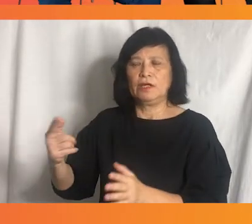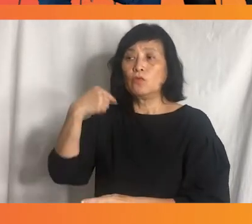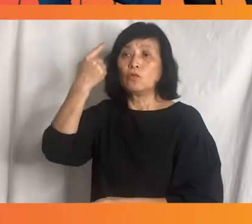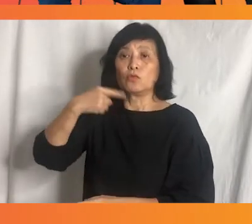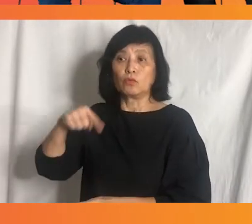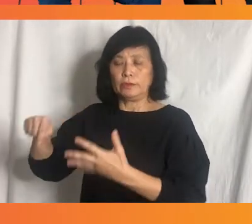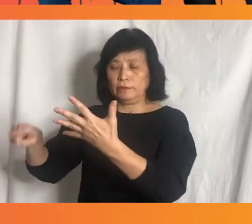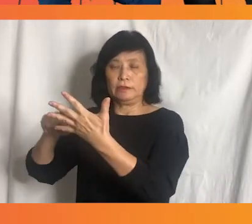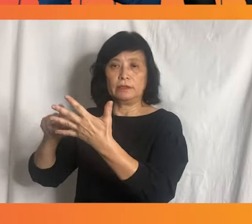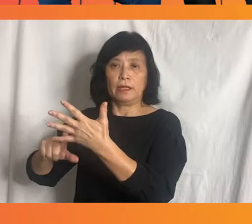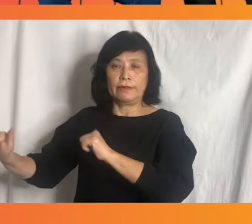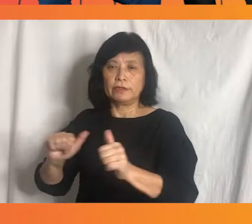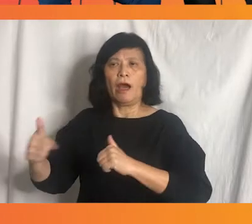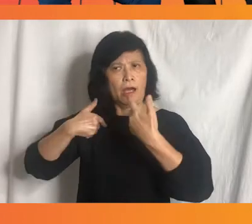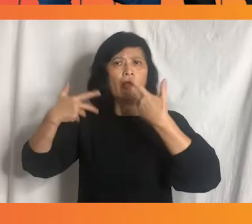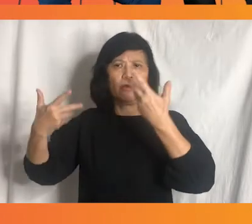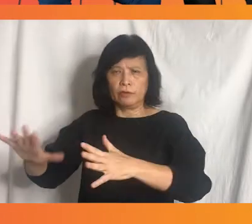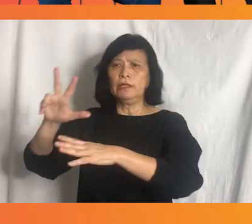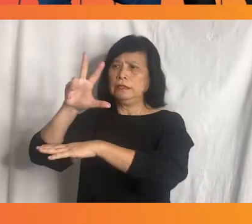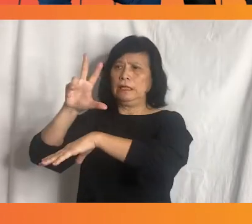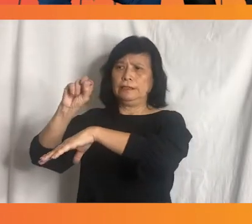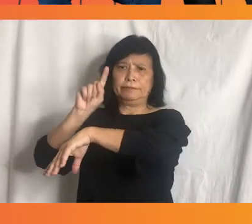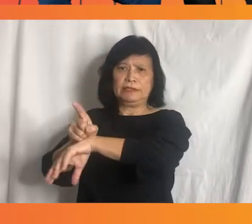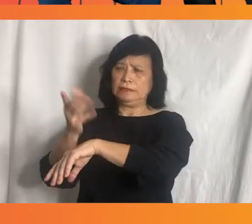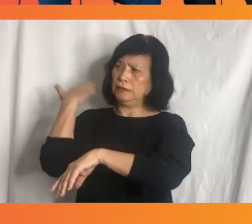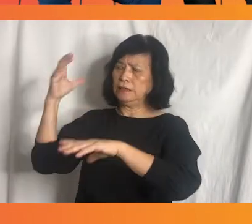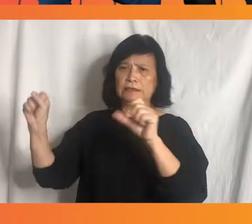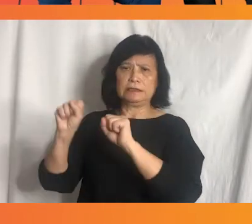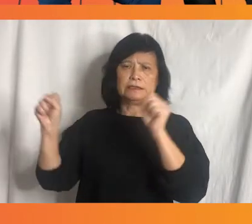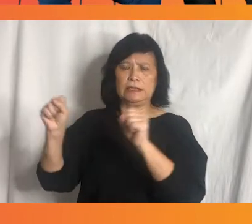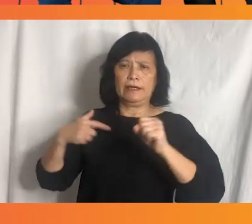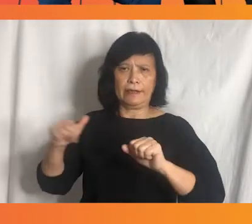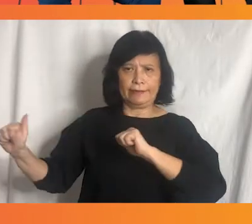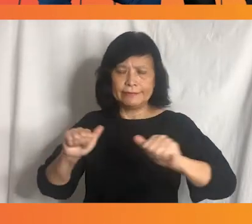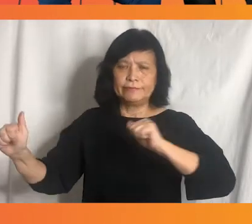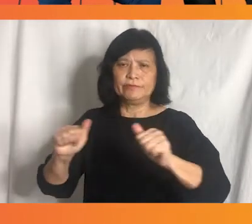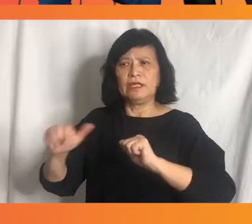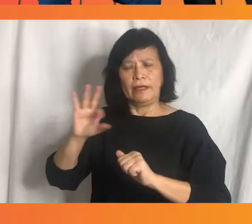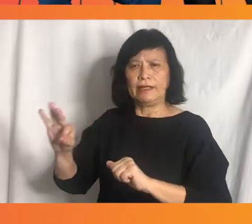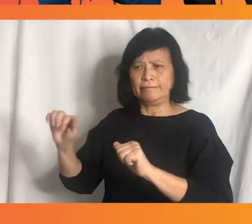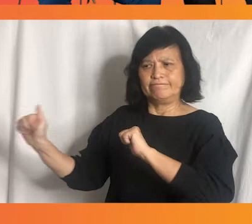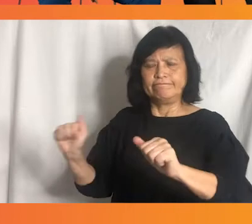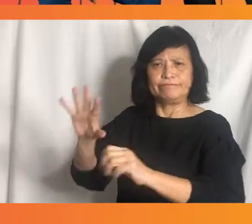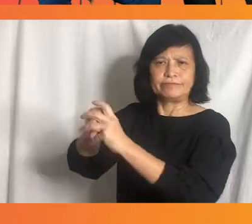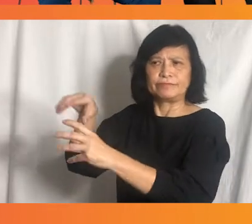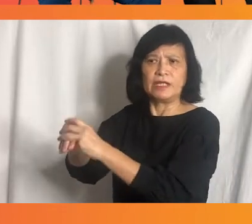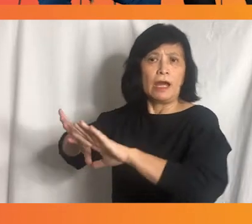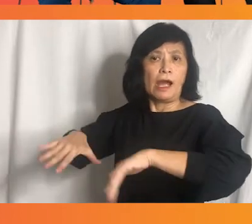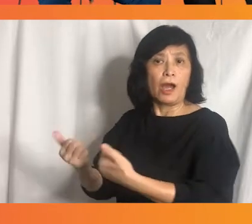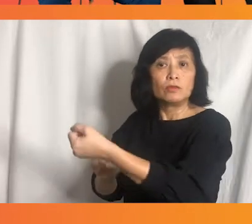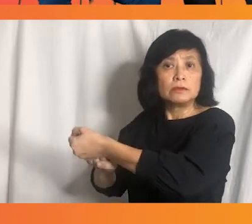might say things like, I exercised for 30 minutes last Saturday. These are the people that are actively engaging, and how we can support them is